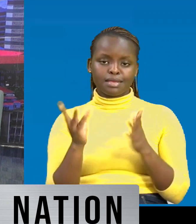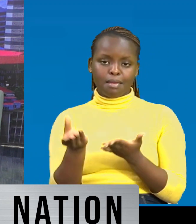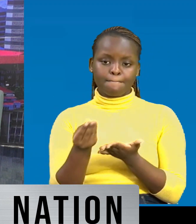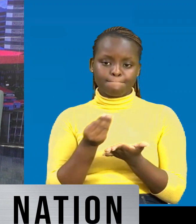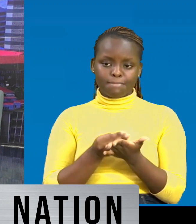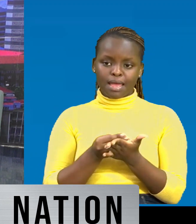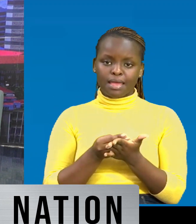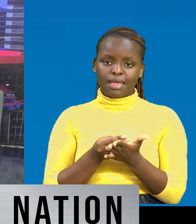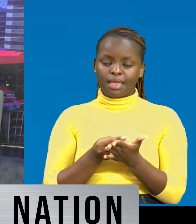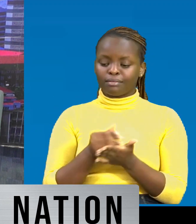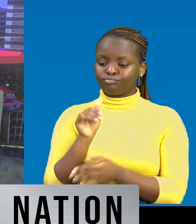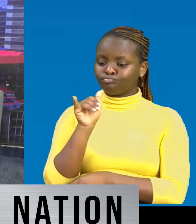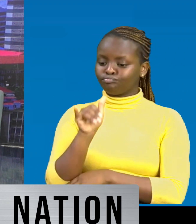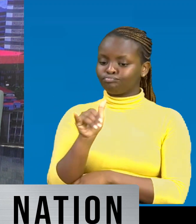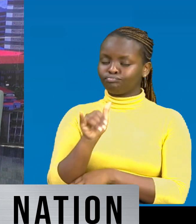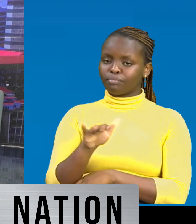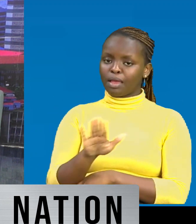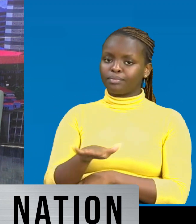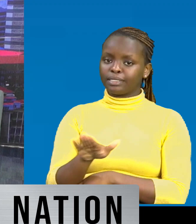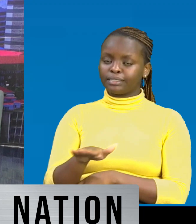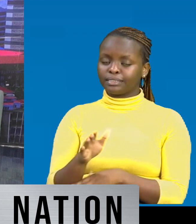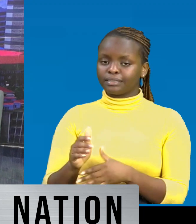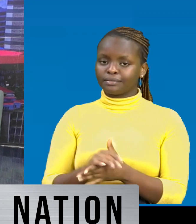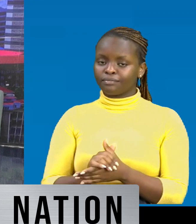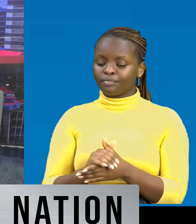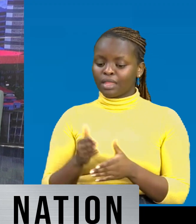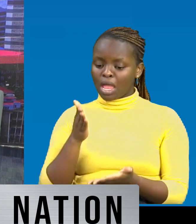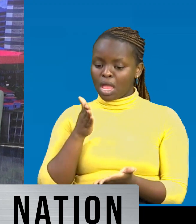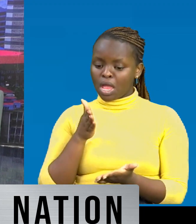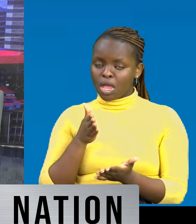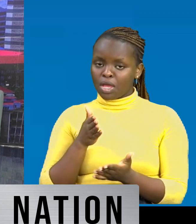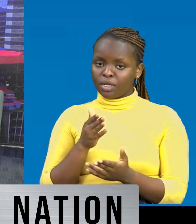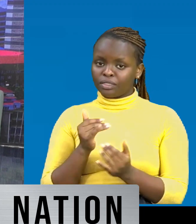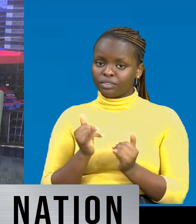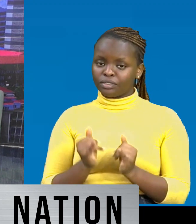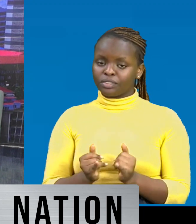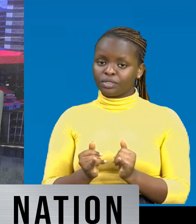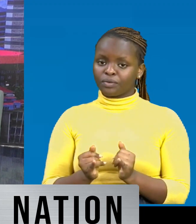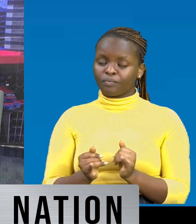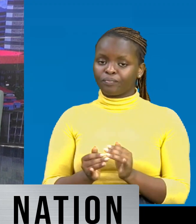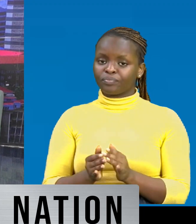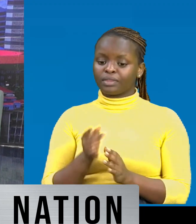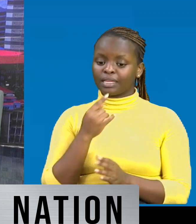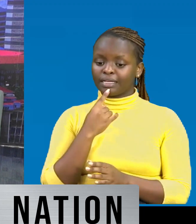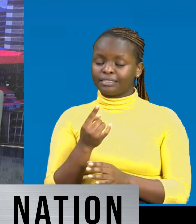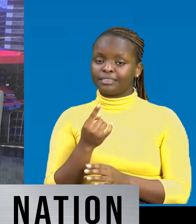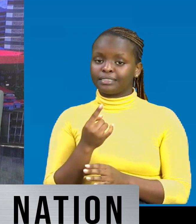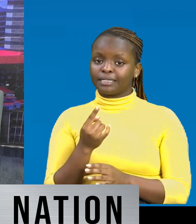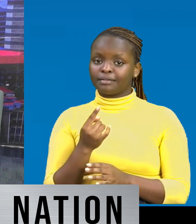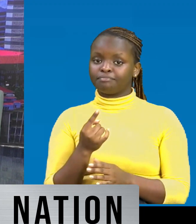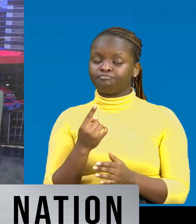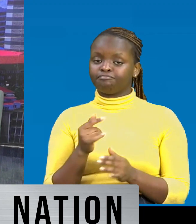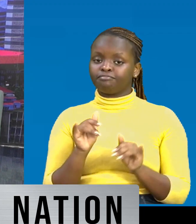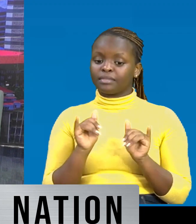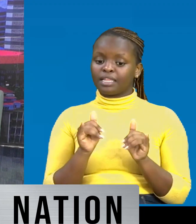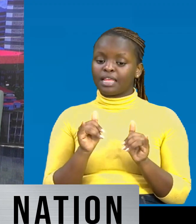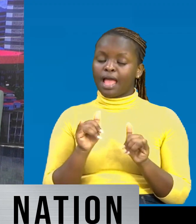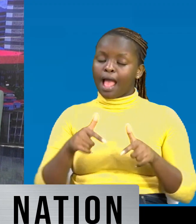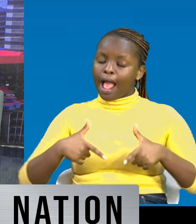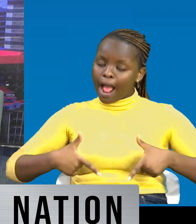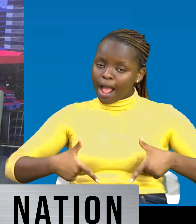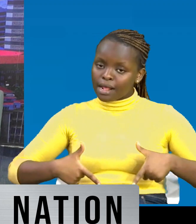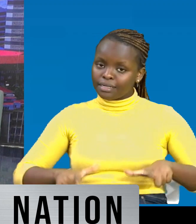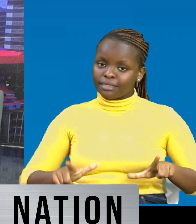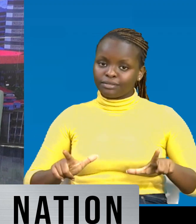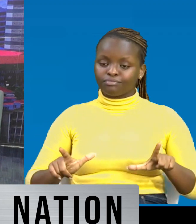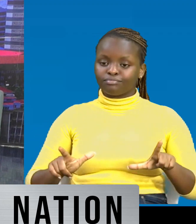that rent? So Jonah, obviously you are going to see new entrants. And Jonah, it is exactly what I'm saying, that we cannot allow, even